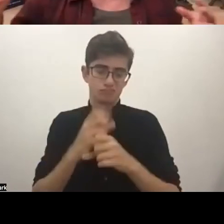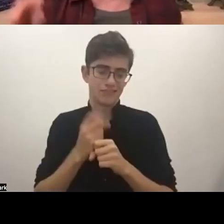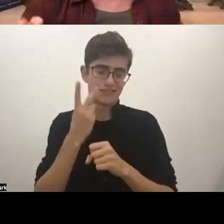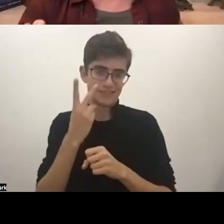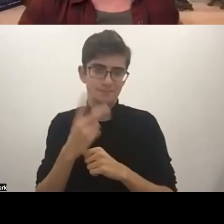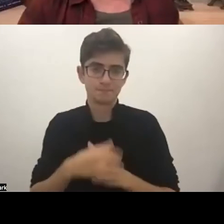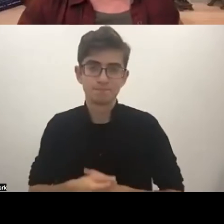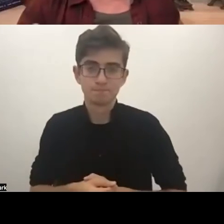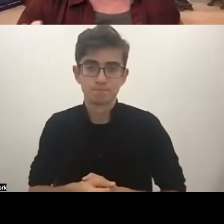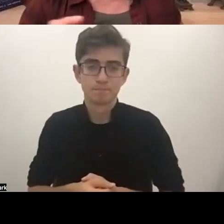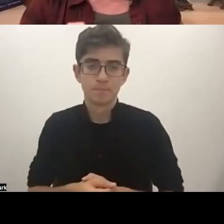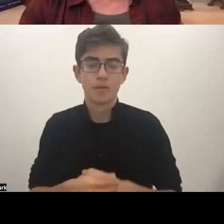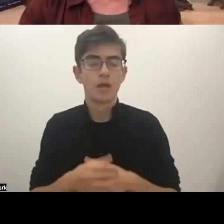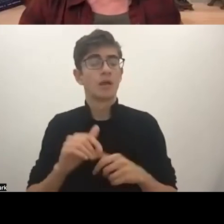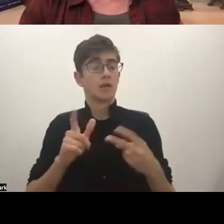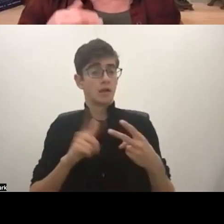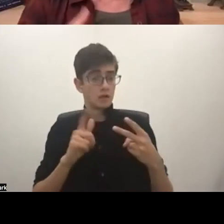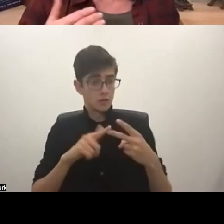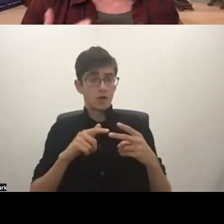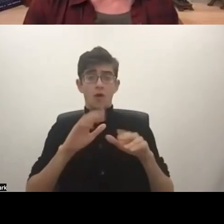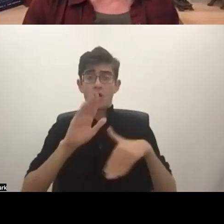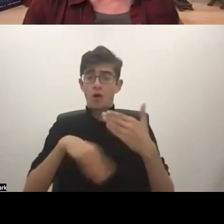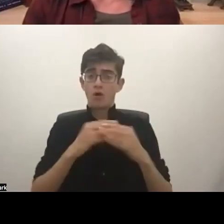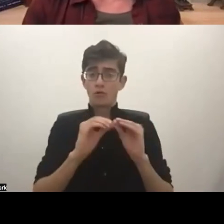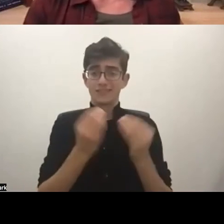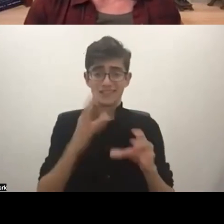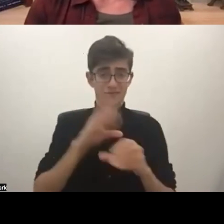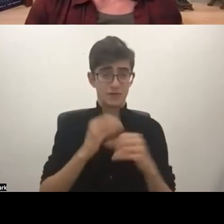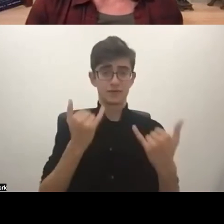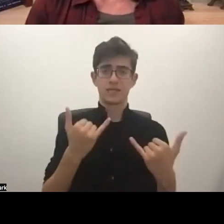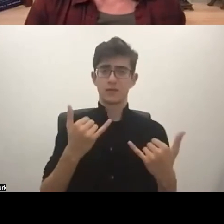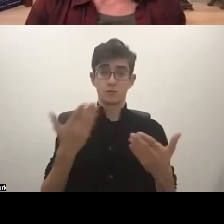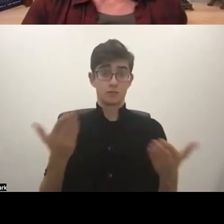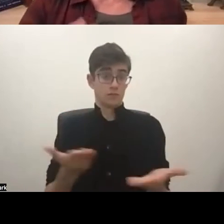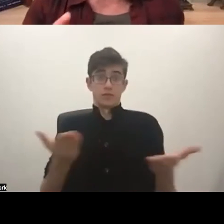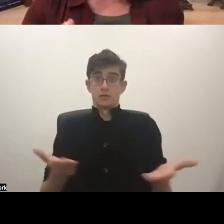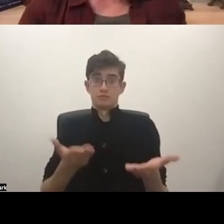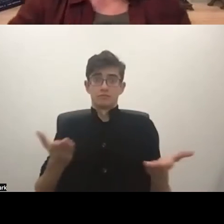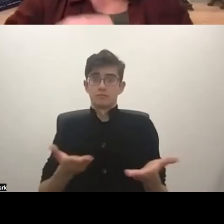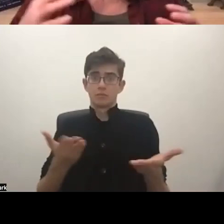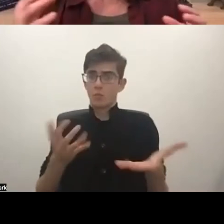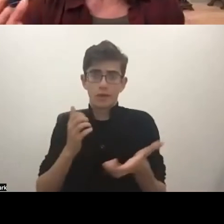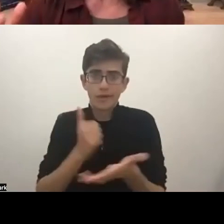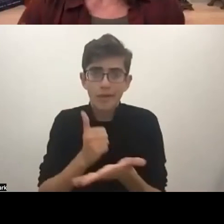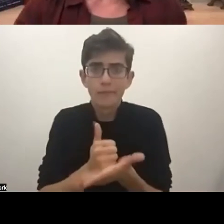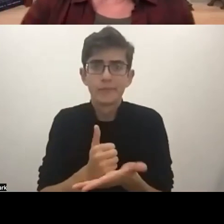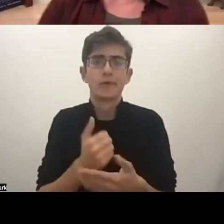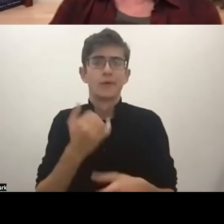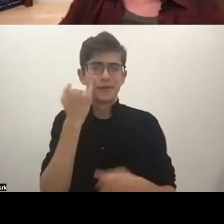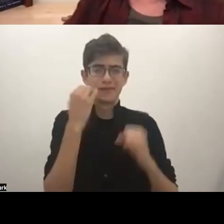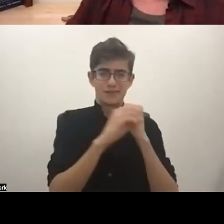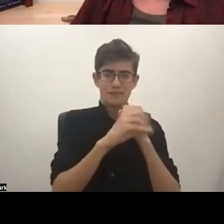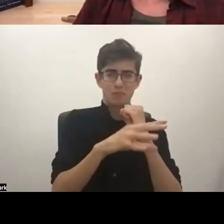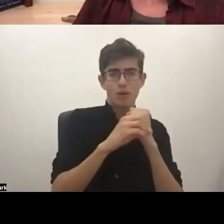organizations that are part of this event are here to help. And so when there is obfuscation or